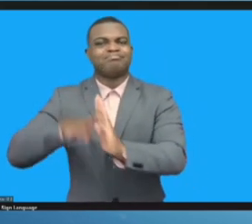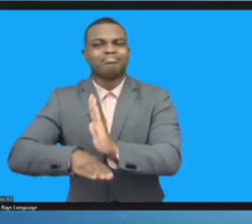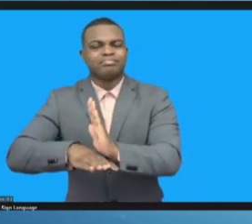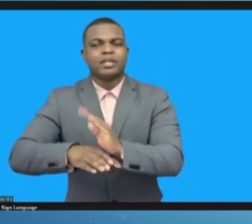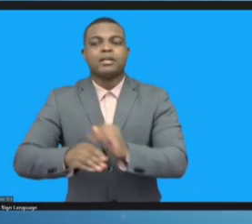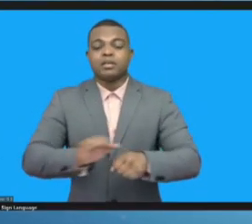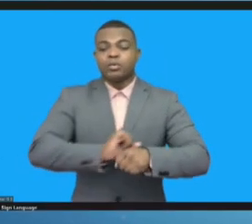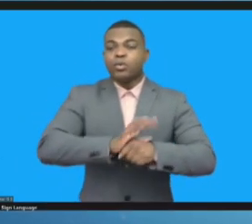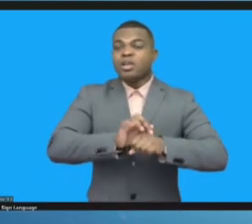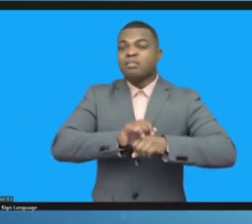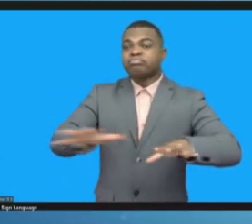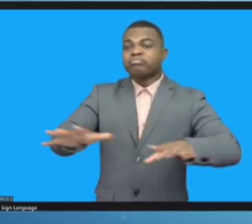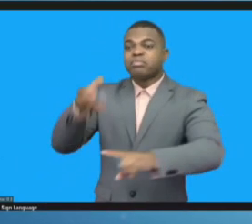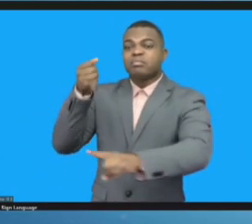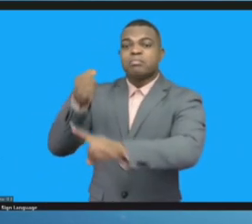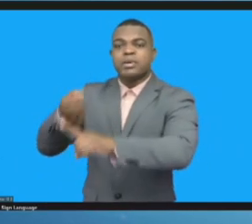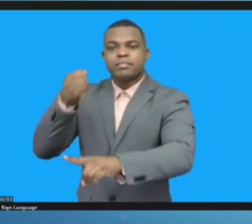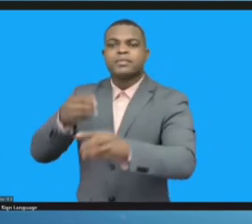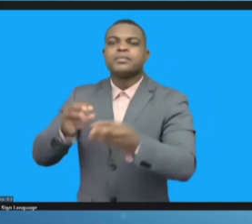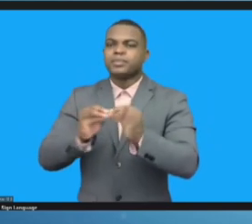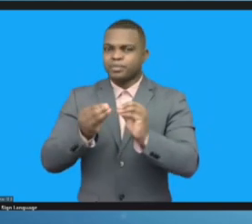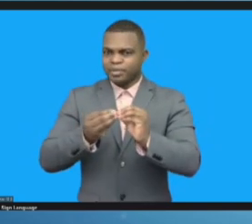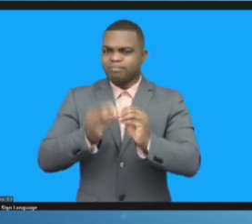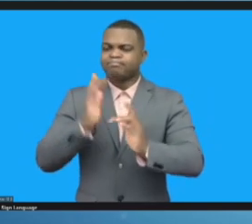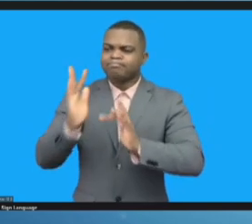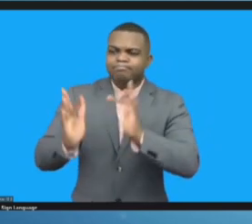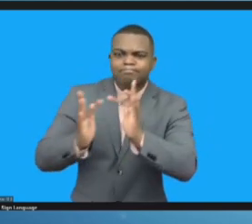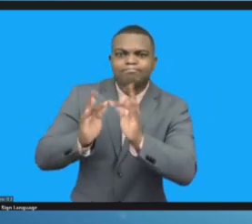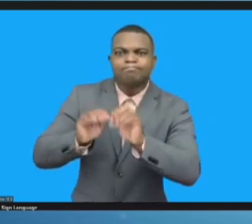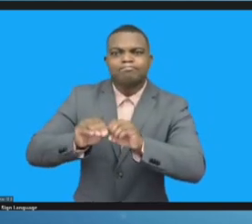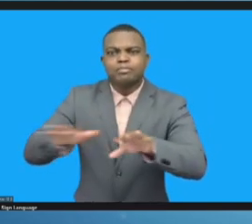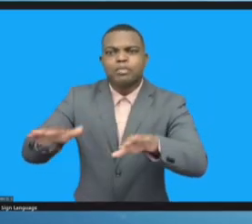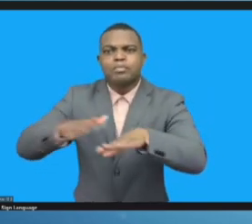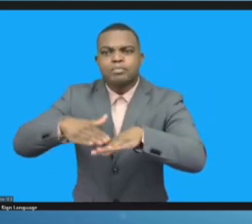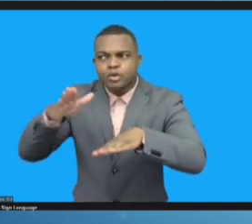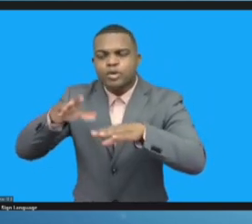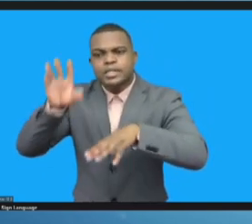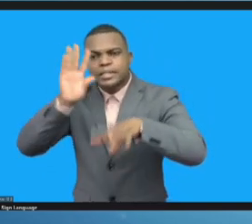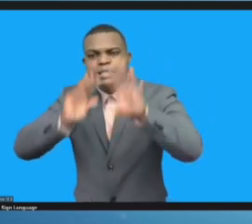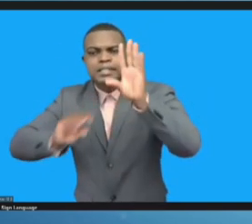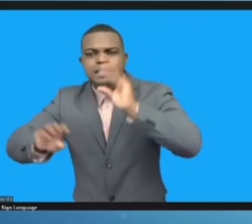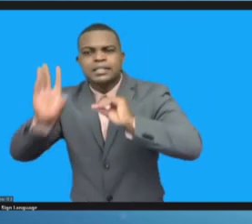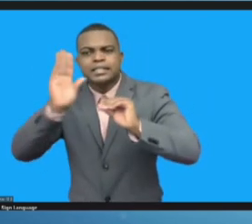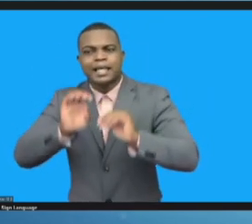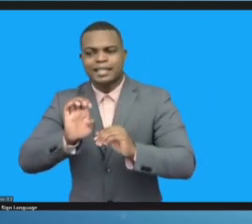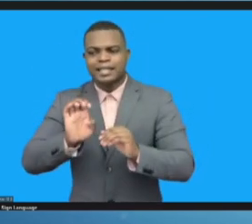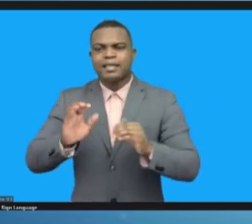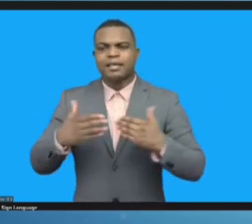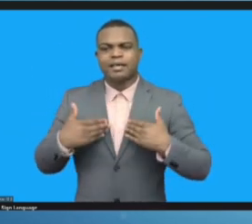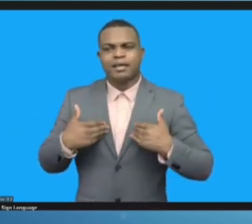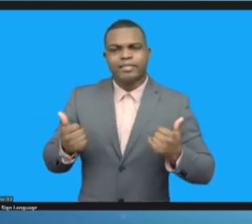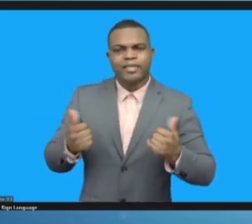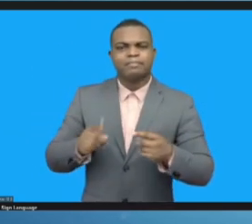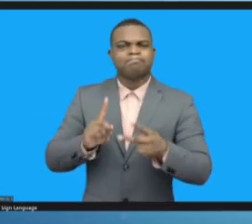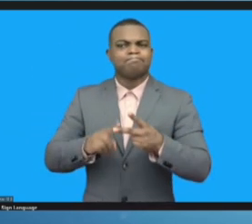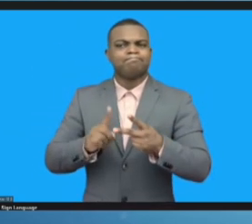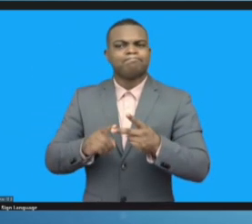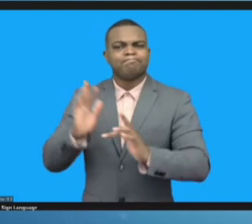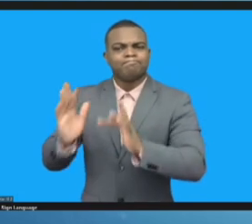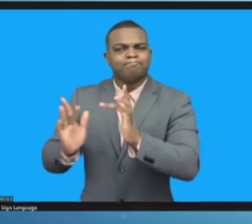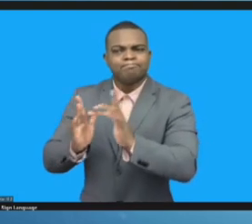internet access even further behind. The need for meaningful digital connectivity to boost sustainable